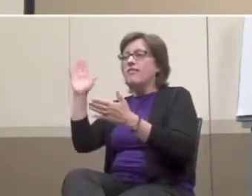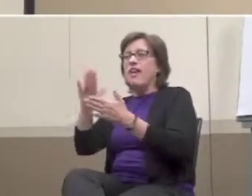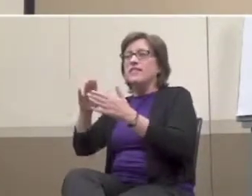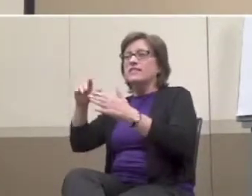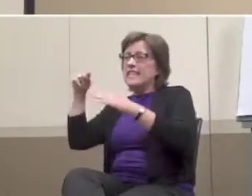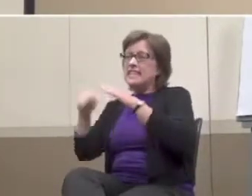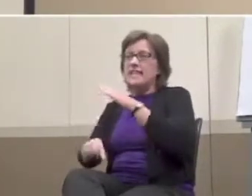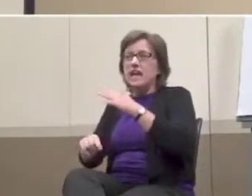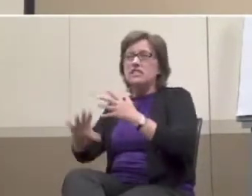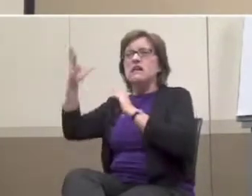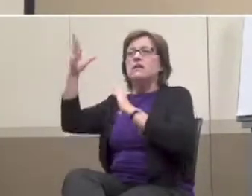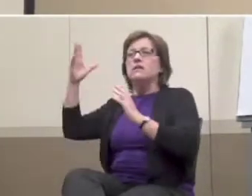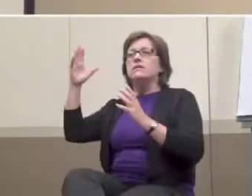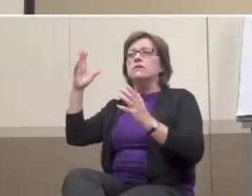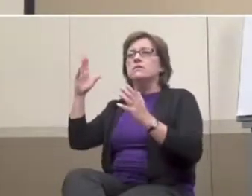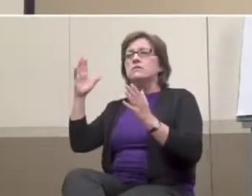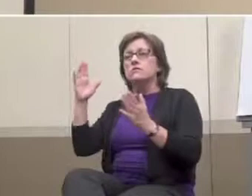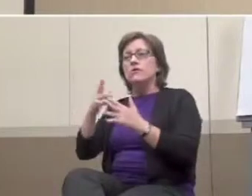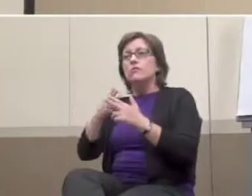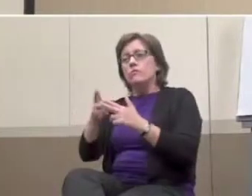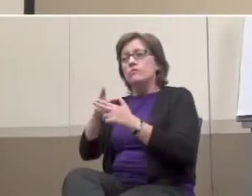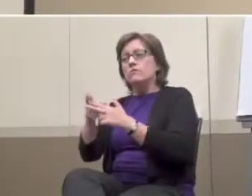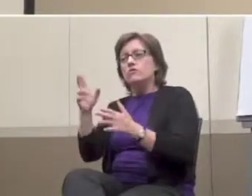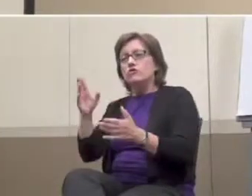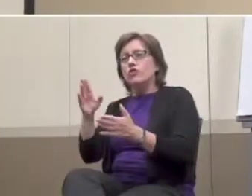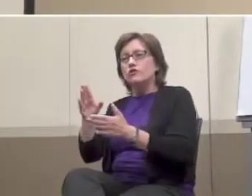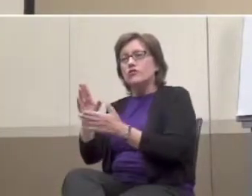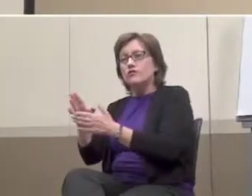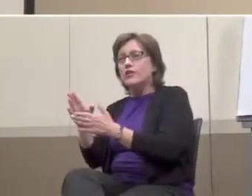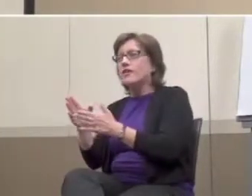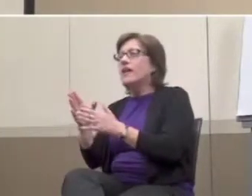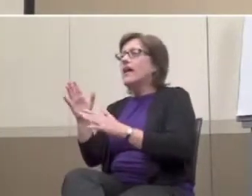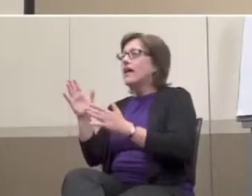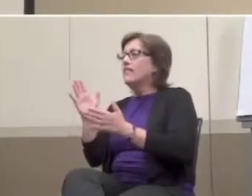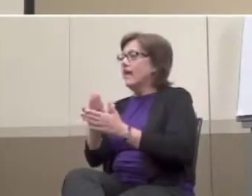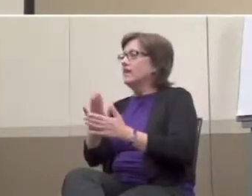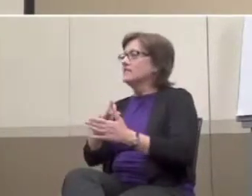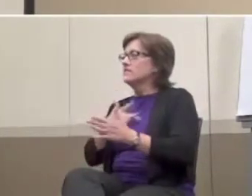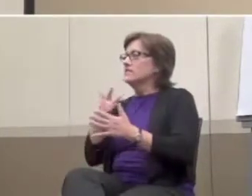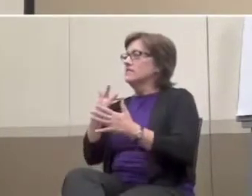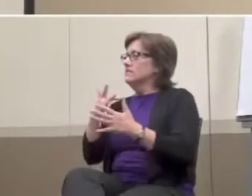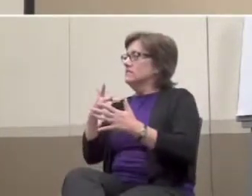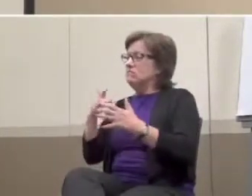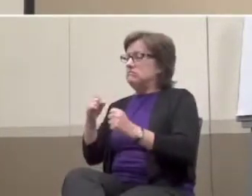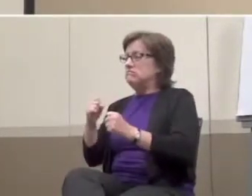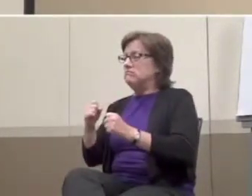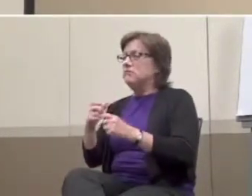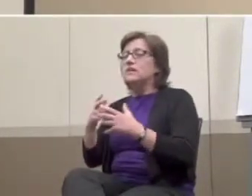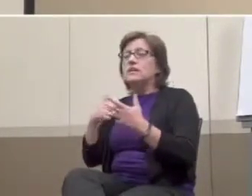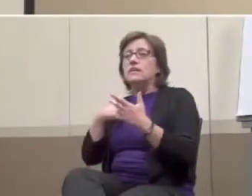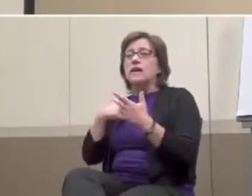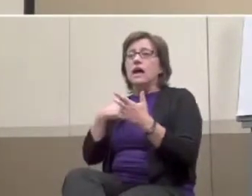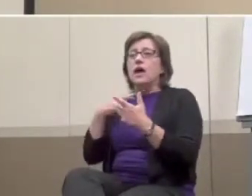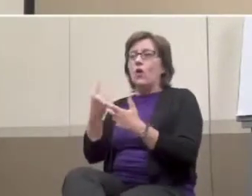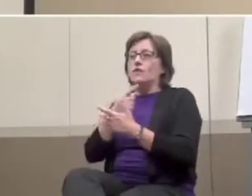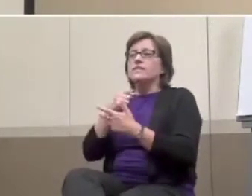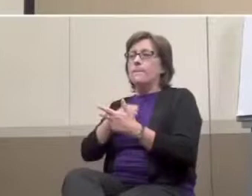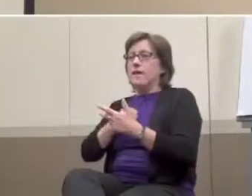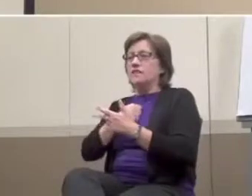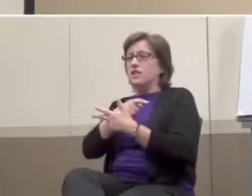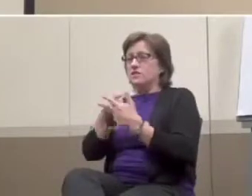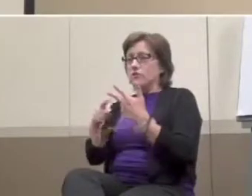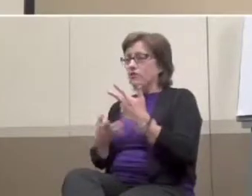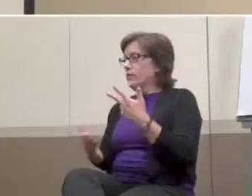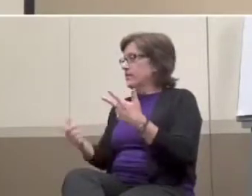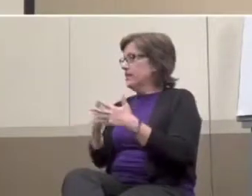less intense, because you know that you need to apologize for something. I myself always apologize for three things. I figure